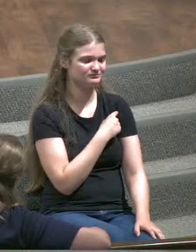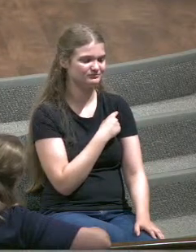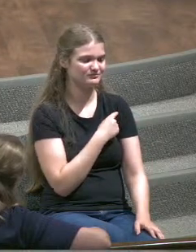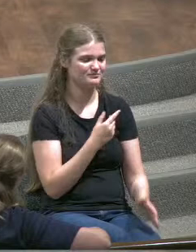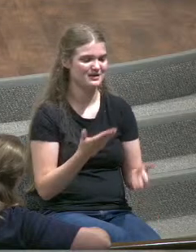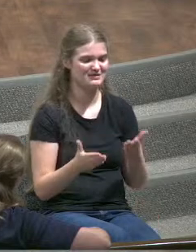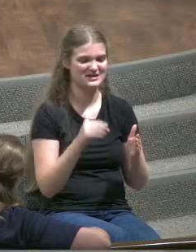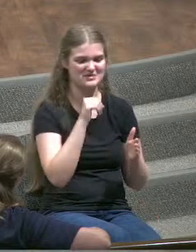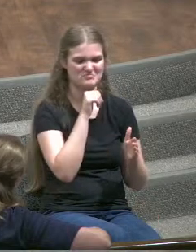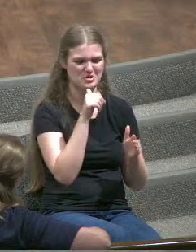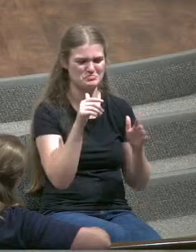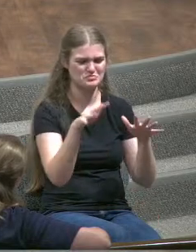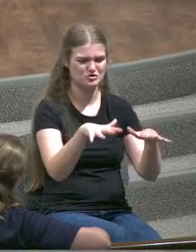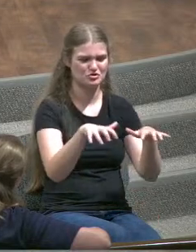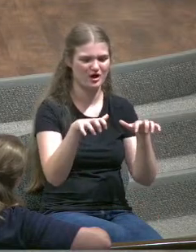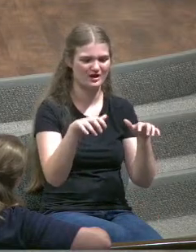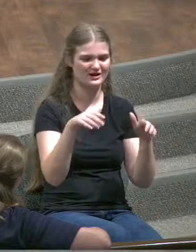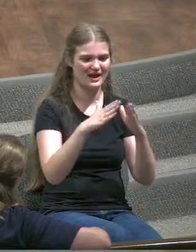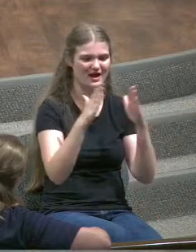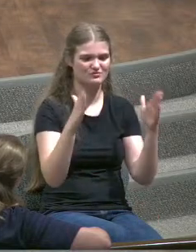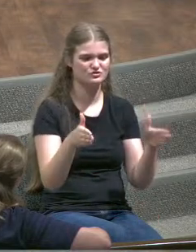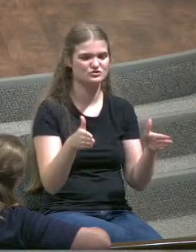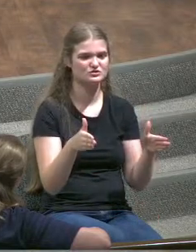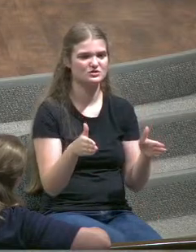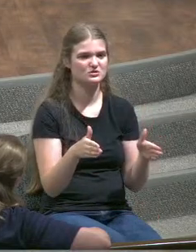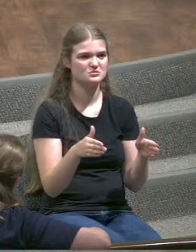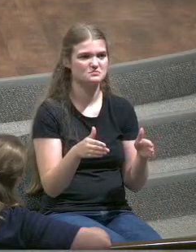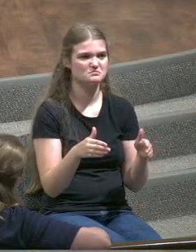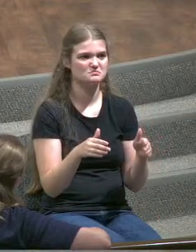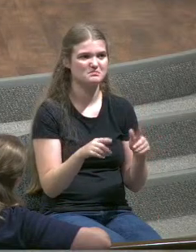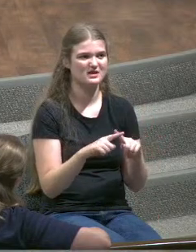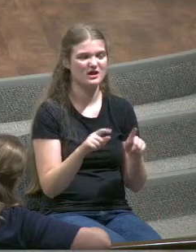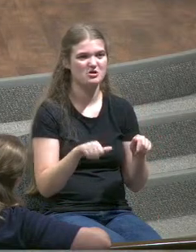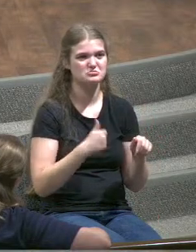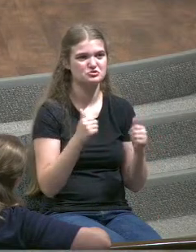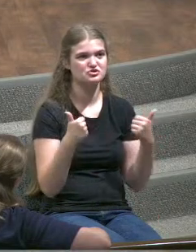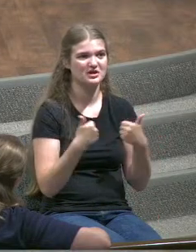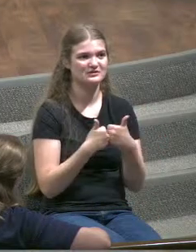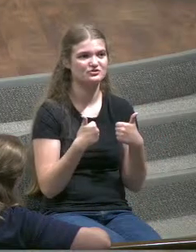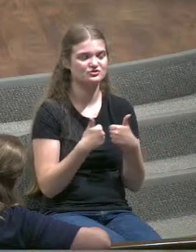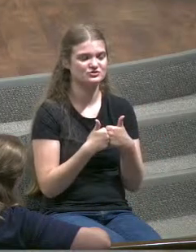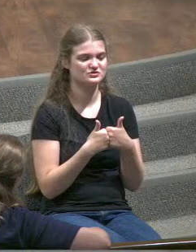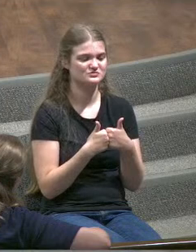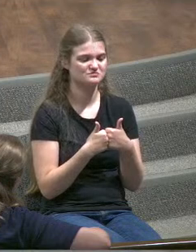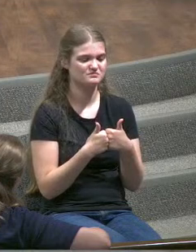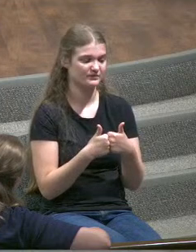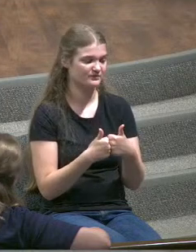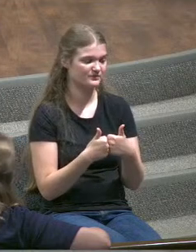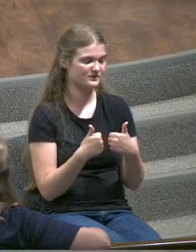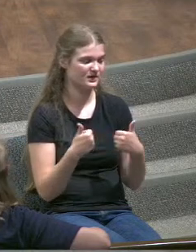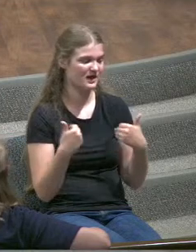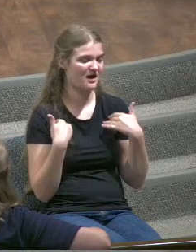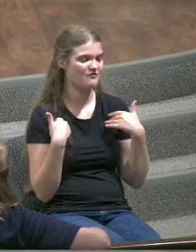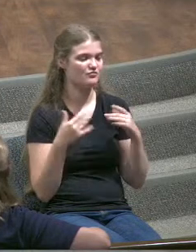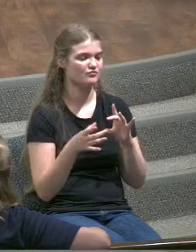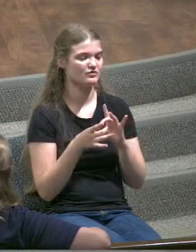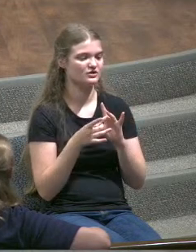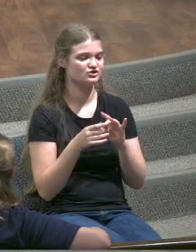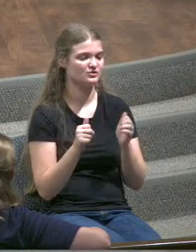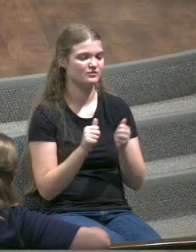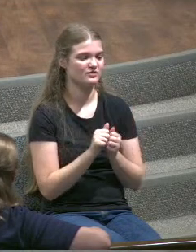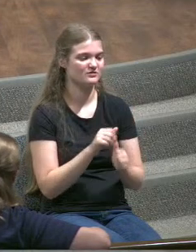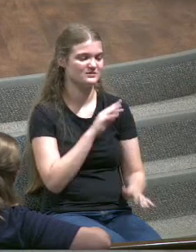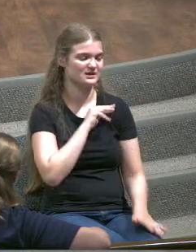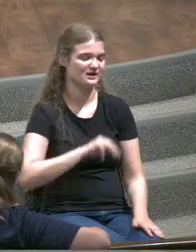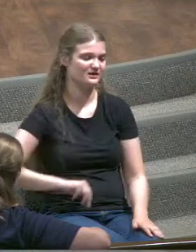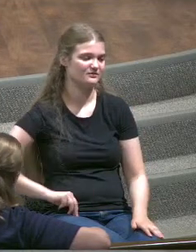of having a true and meaningful relationship with the Messiah, the Savior. And just